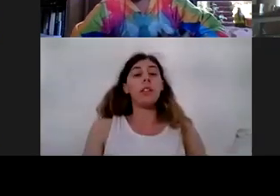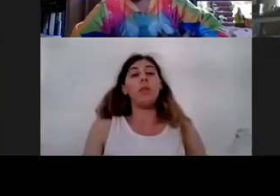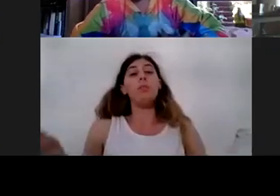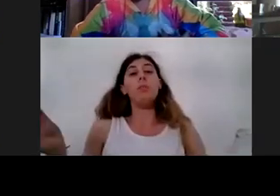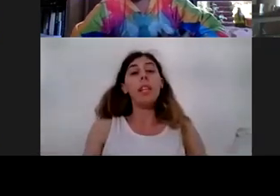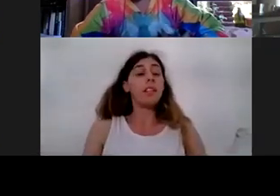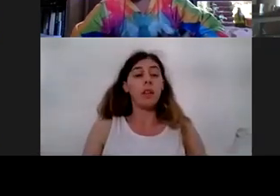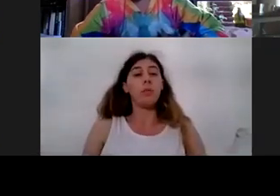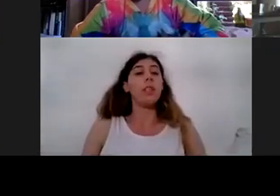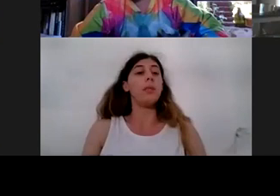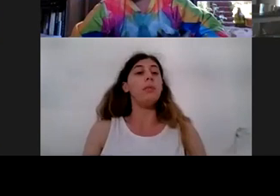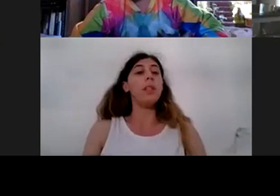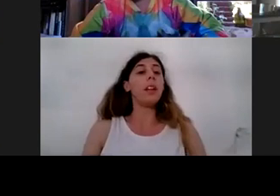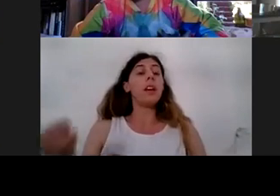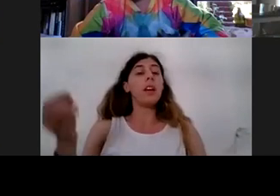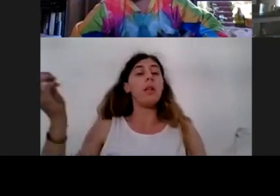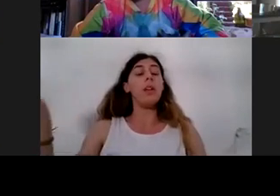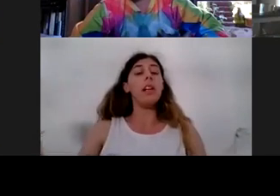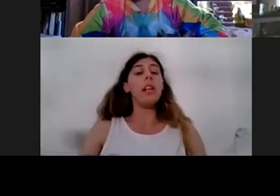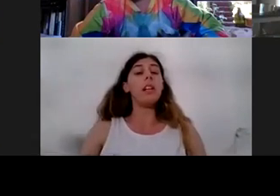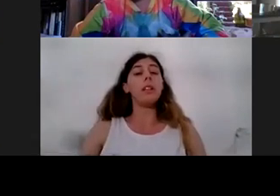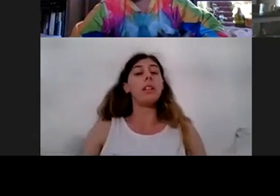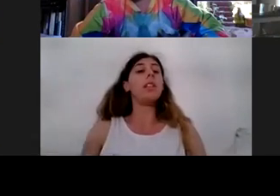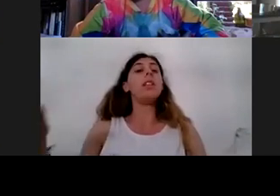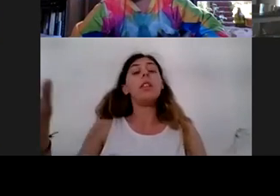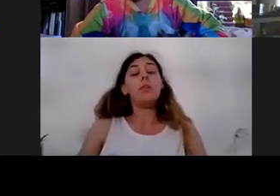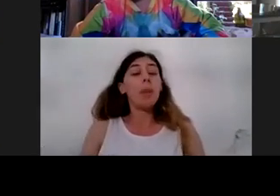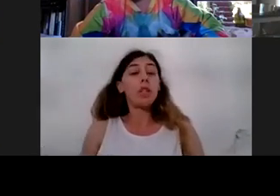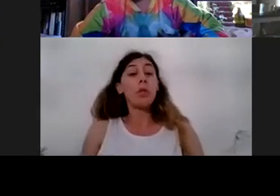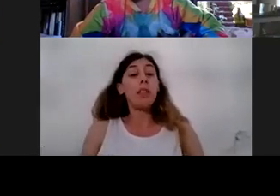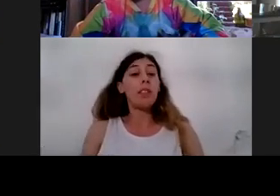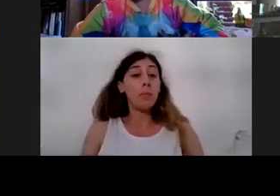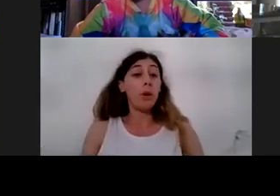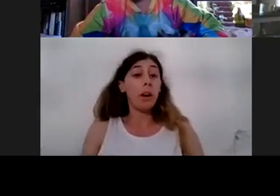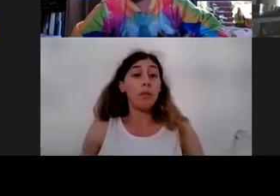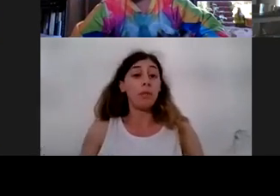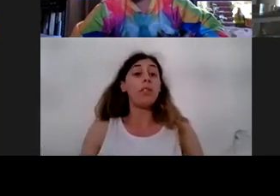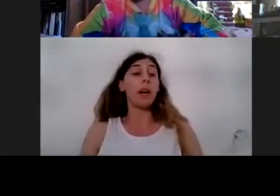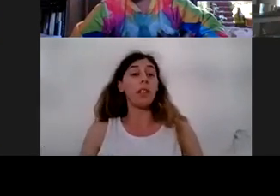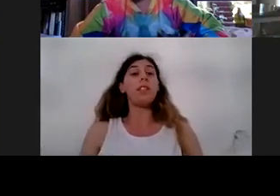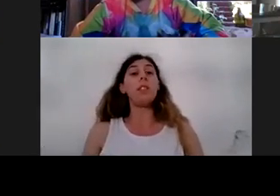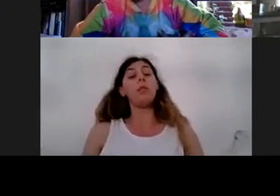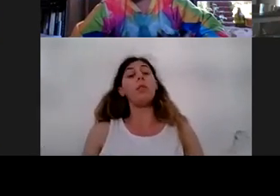complex situation. There is a third stakeholder, the private sector, and